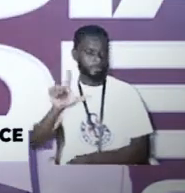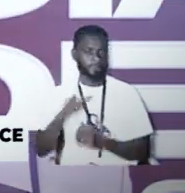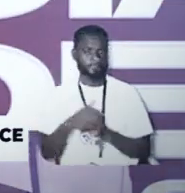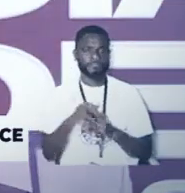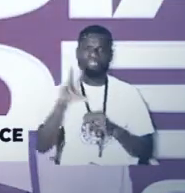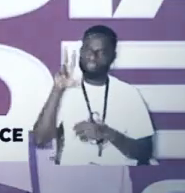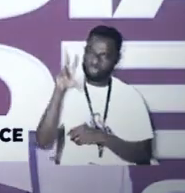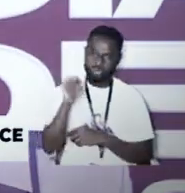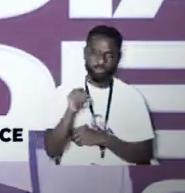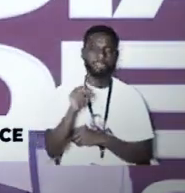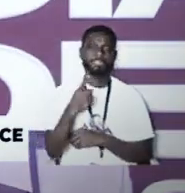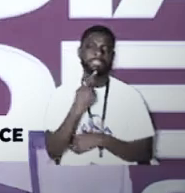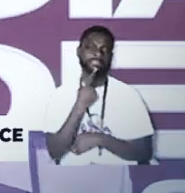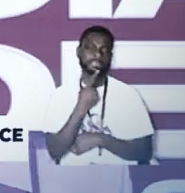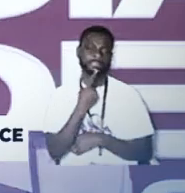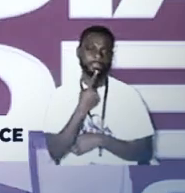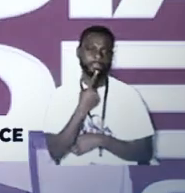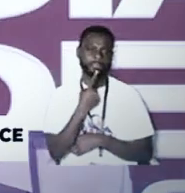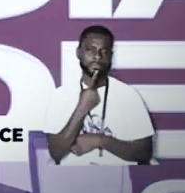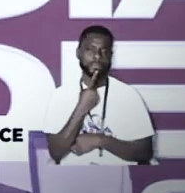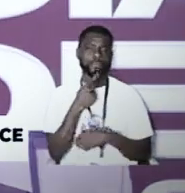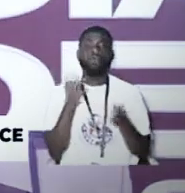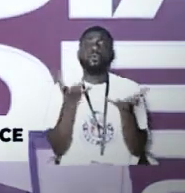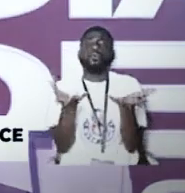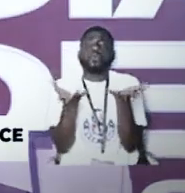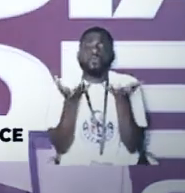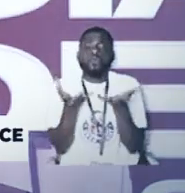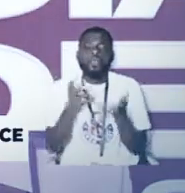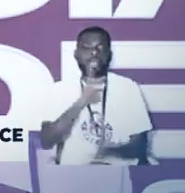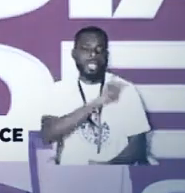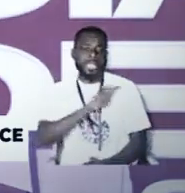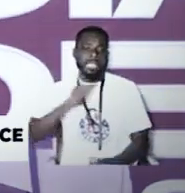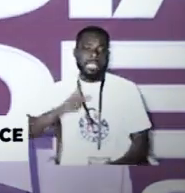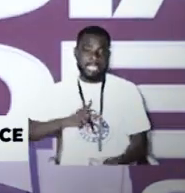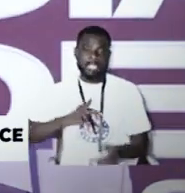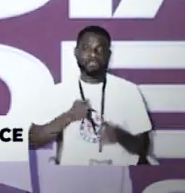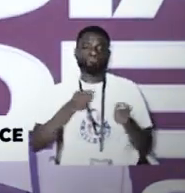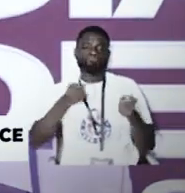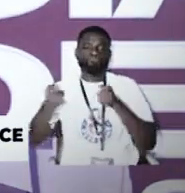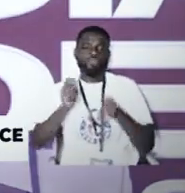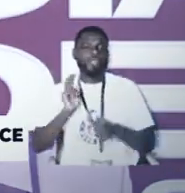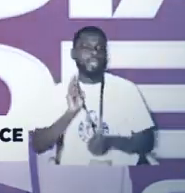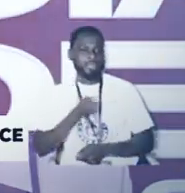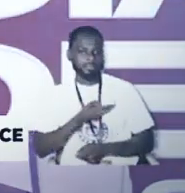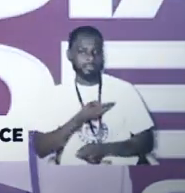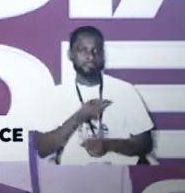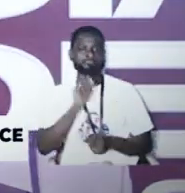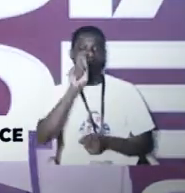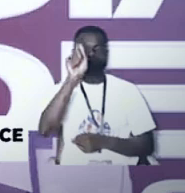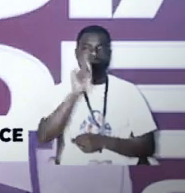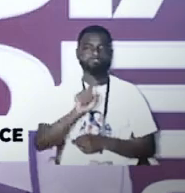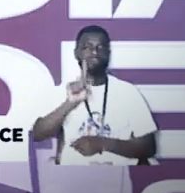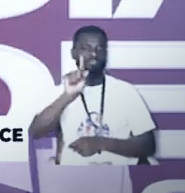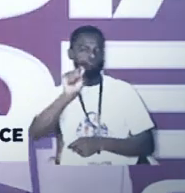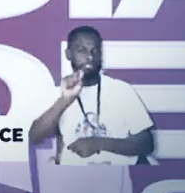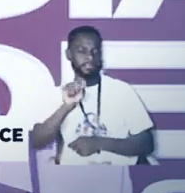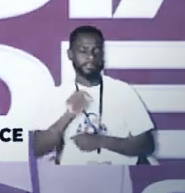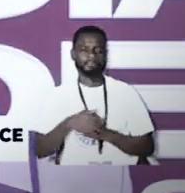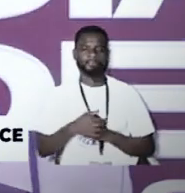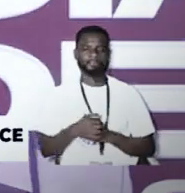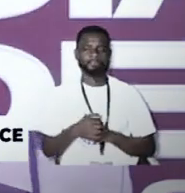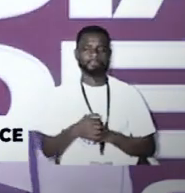No, they said, we want a king over us. Verse 20.